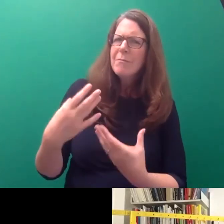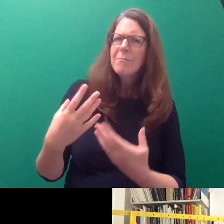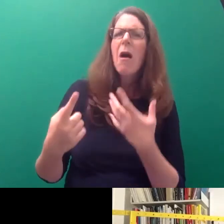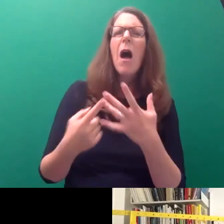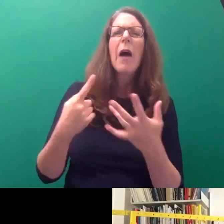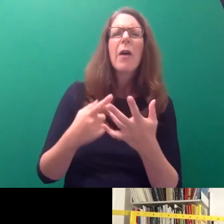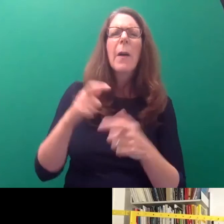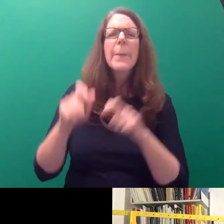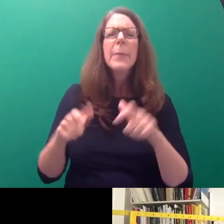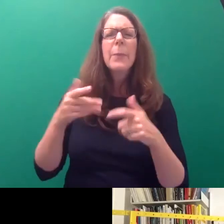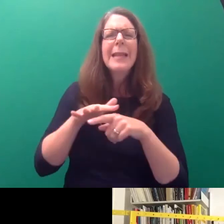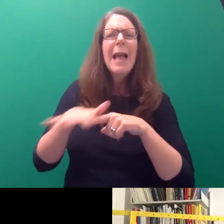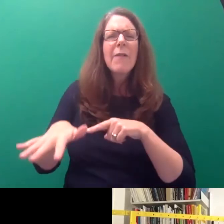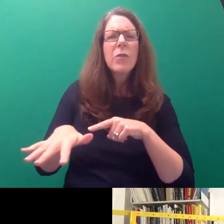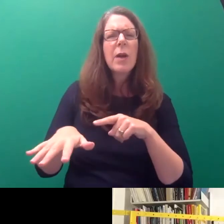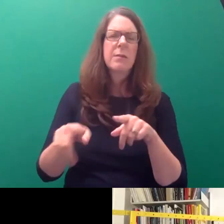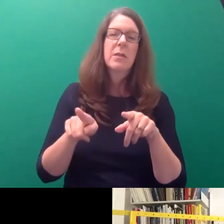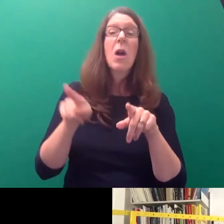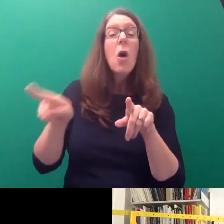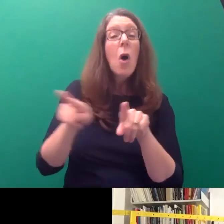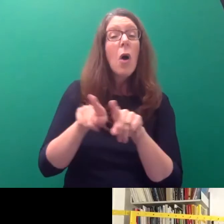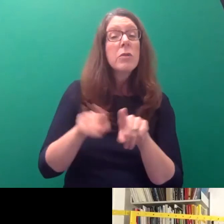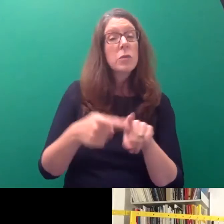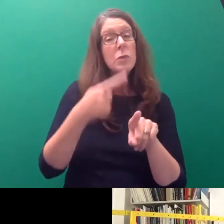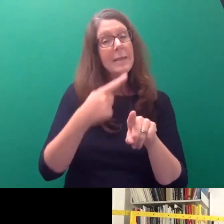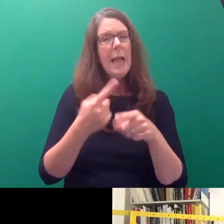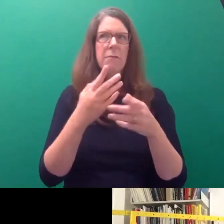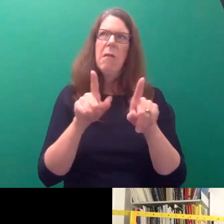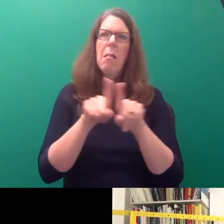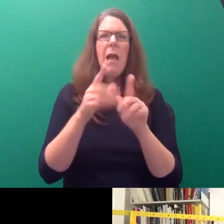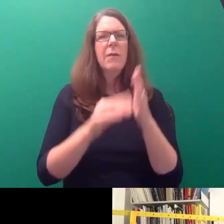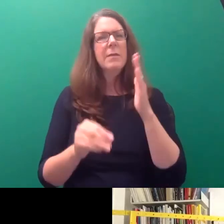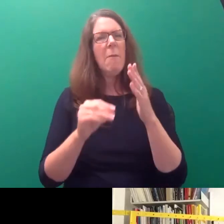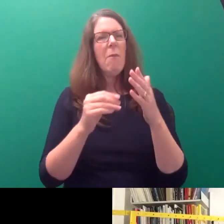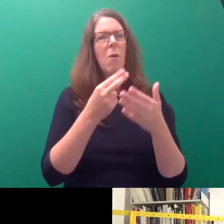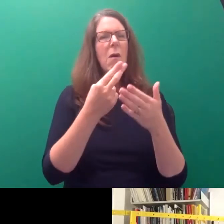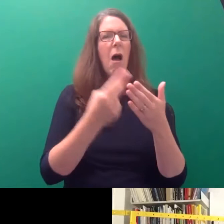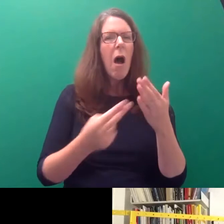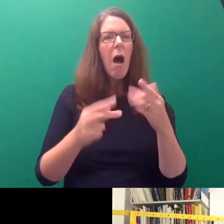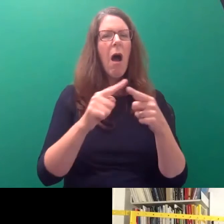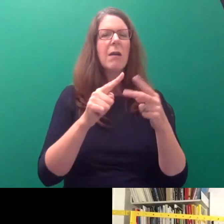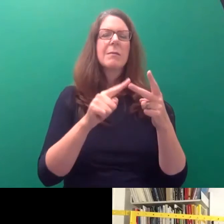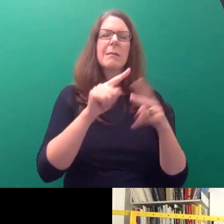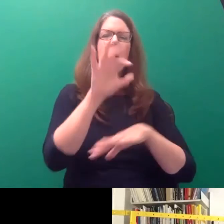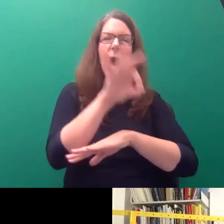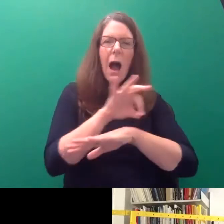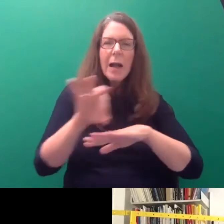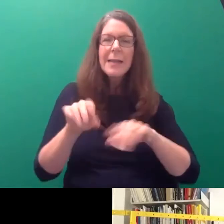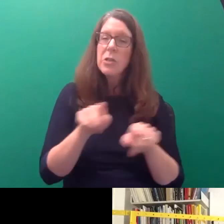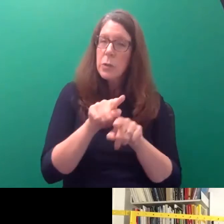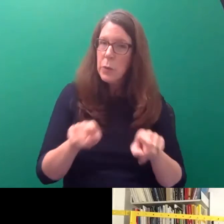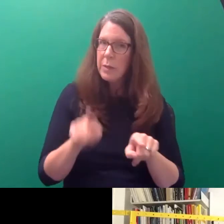the architecture, design, and the music as well. But the artist, I have a PowerPoint, and we can I can try and share